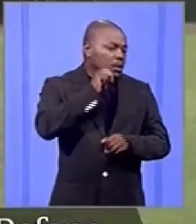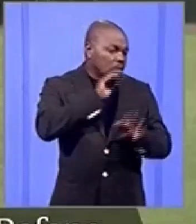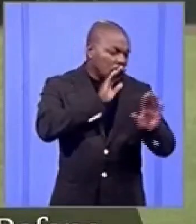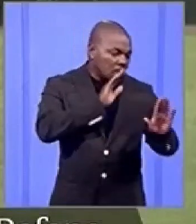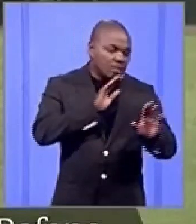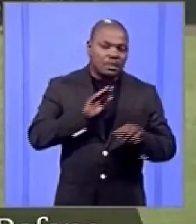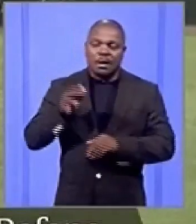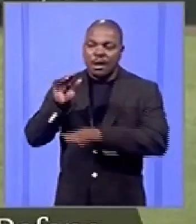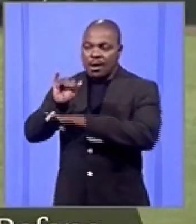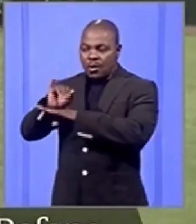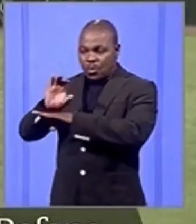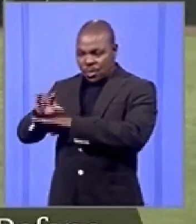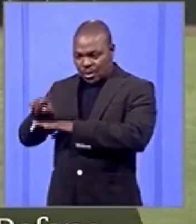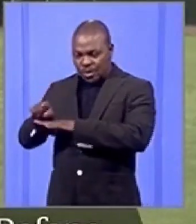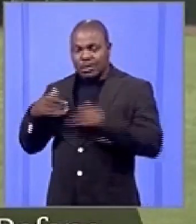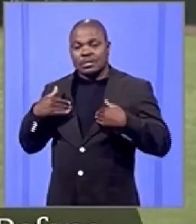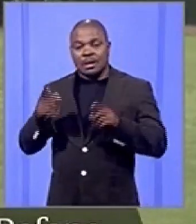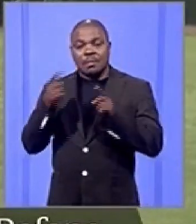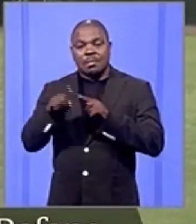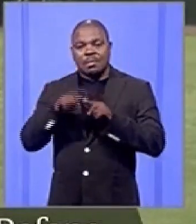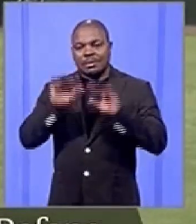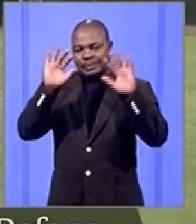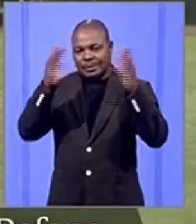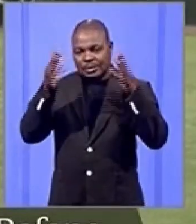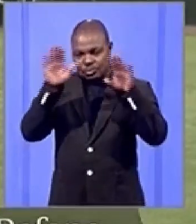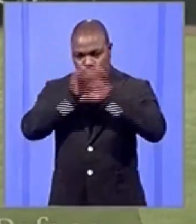Coast e tla qala ka hora ya 10 bosiu.